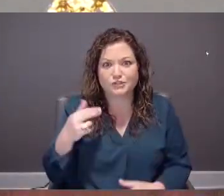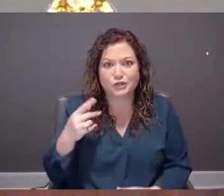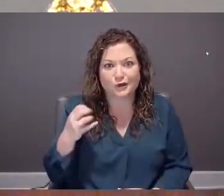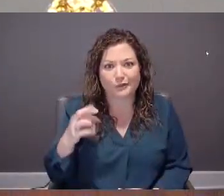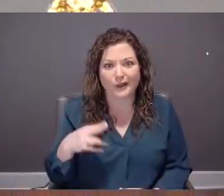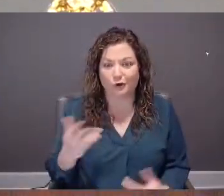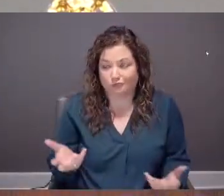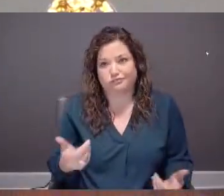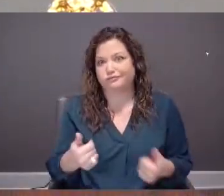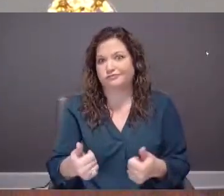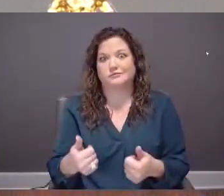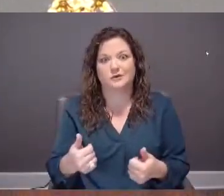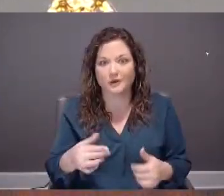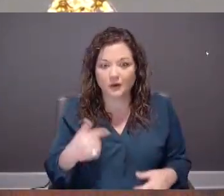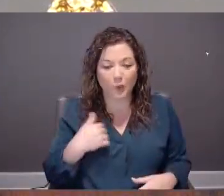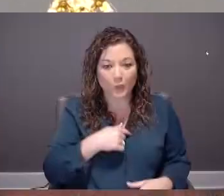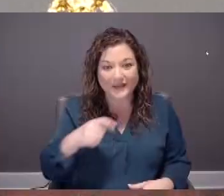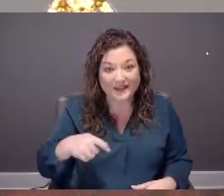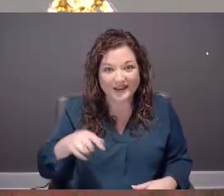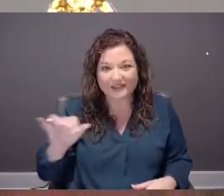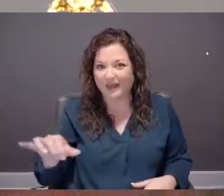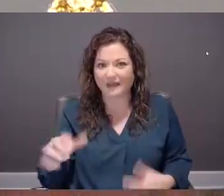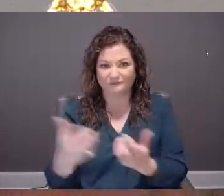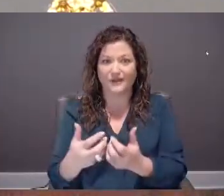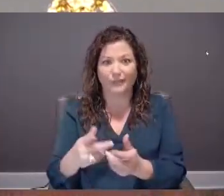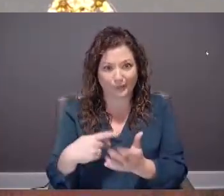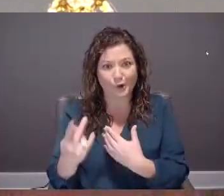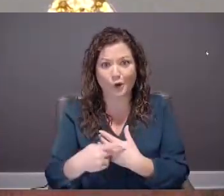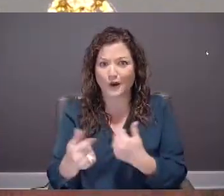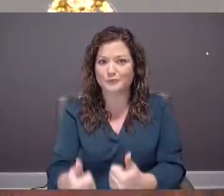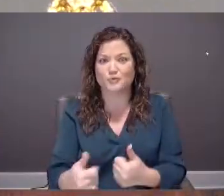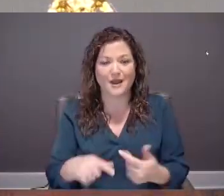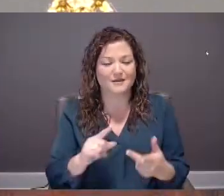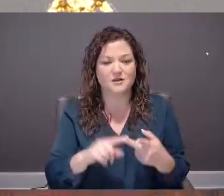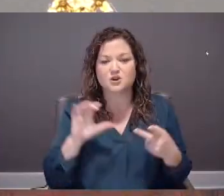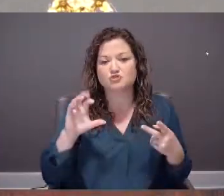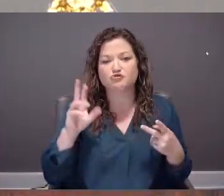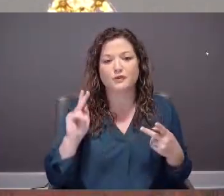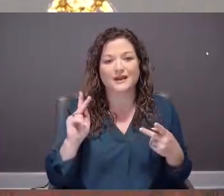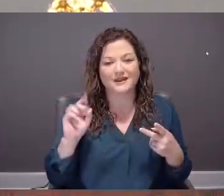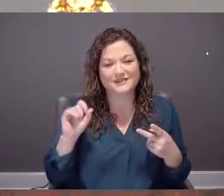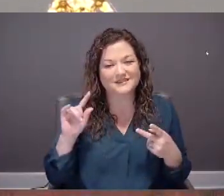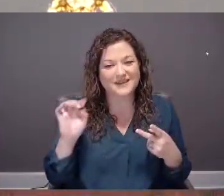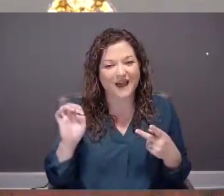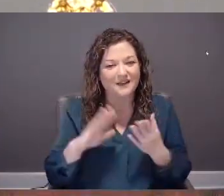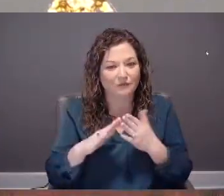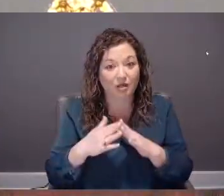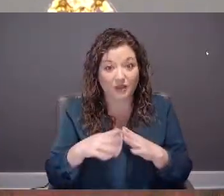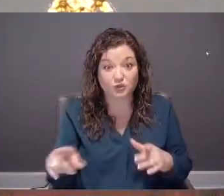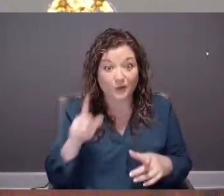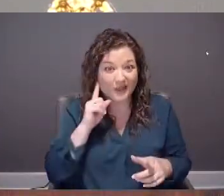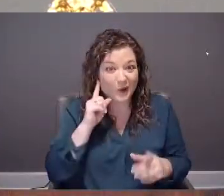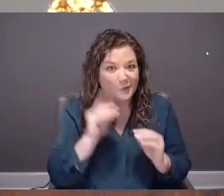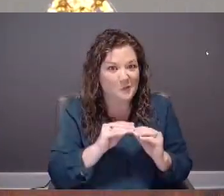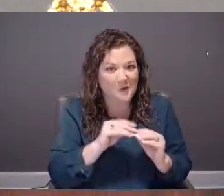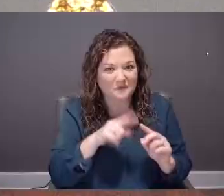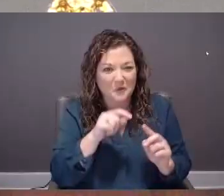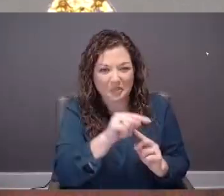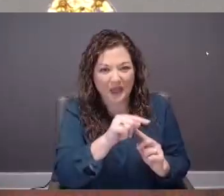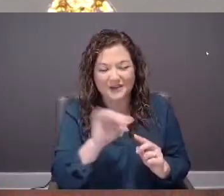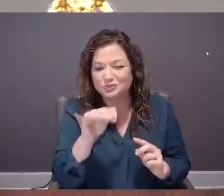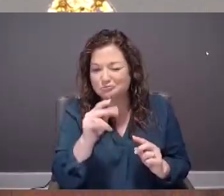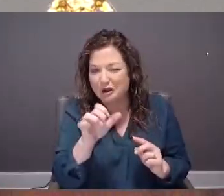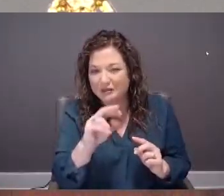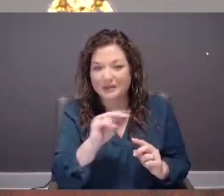program. The Creekside Village, which we're going to hear more about from John here today, but that fit the